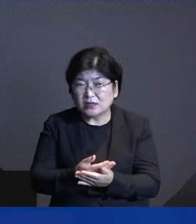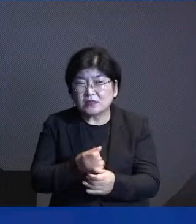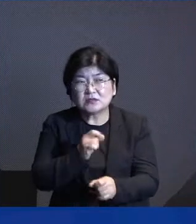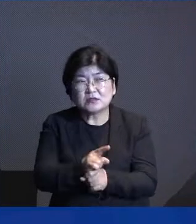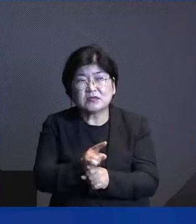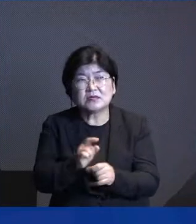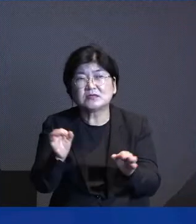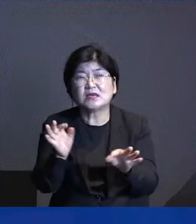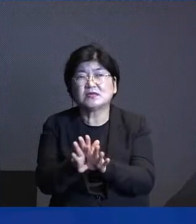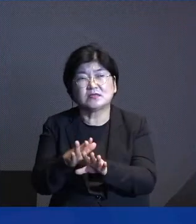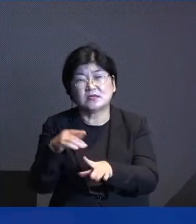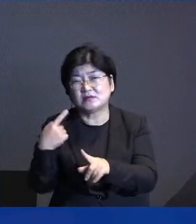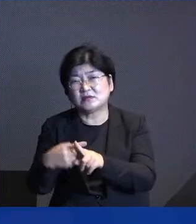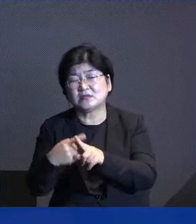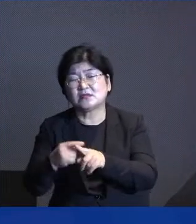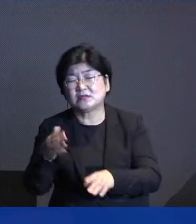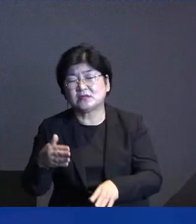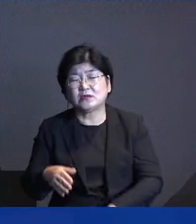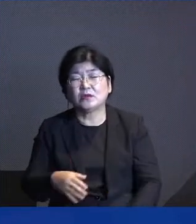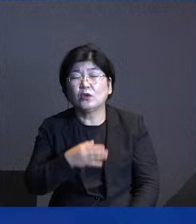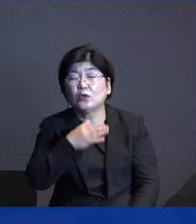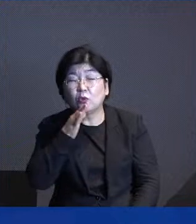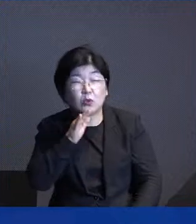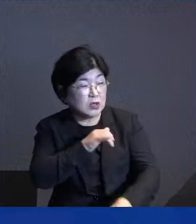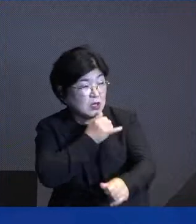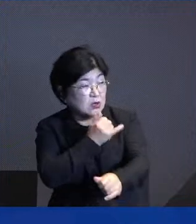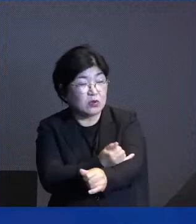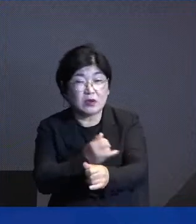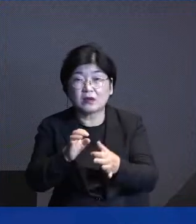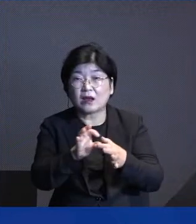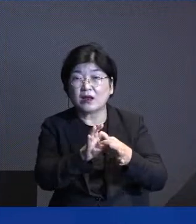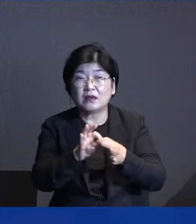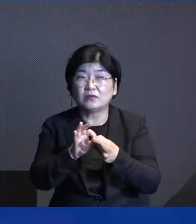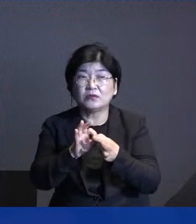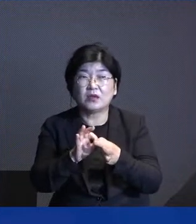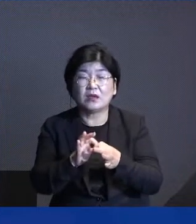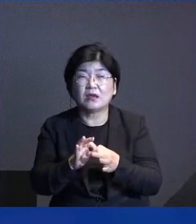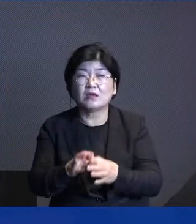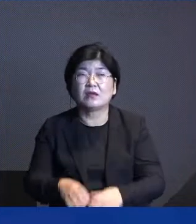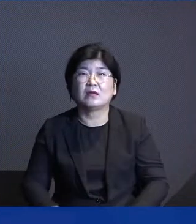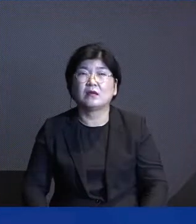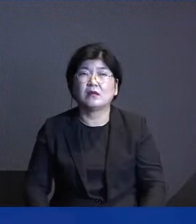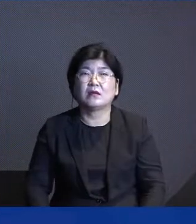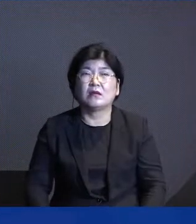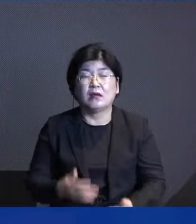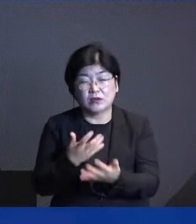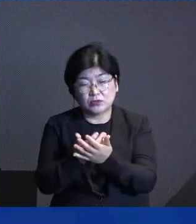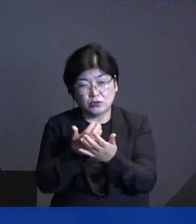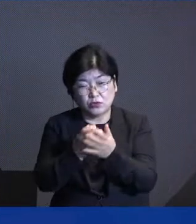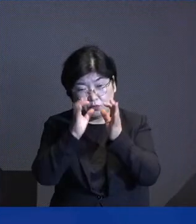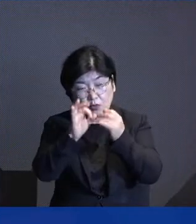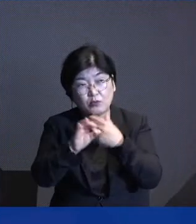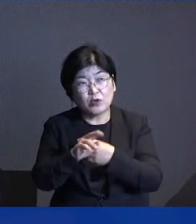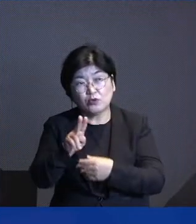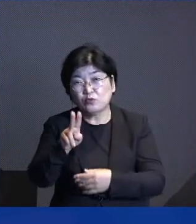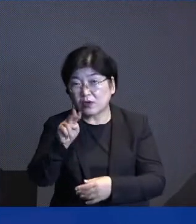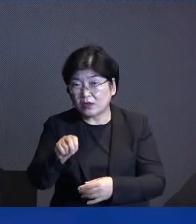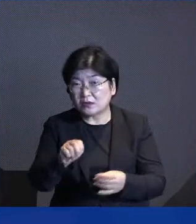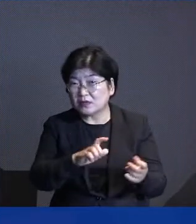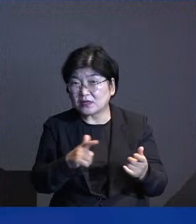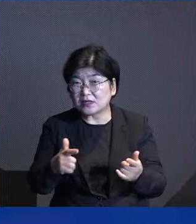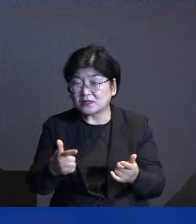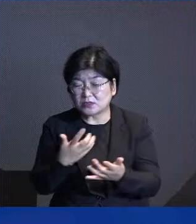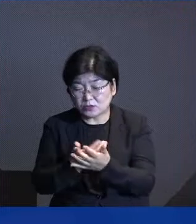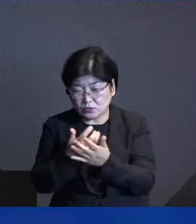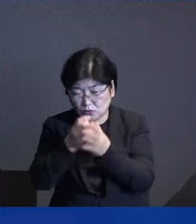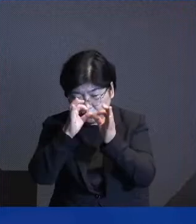older persons, which have been documented in different documents, including that of the United Nations. More importantly, I would just